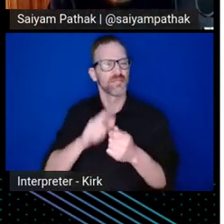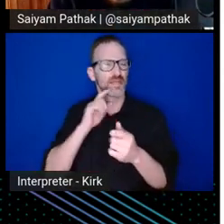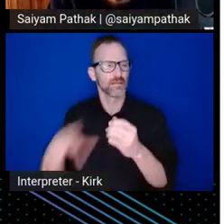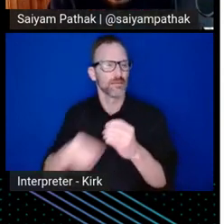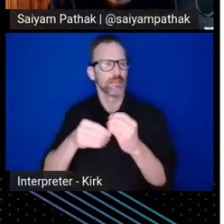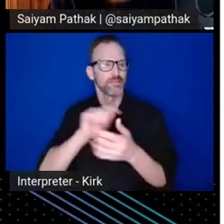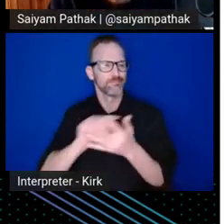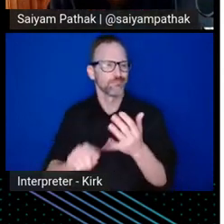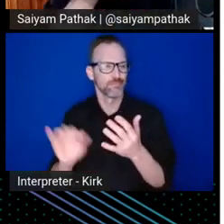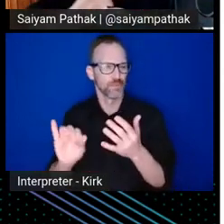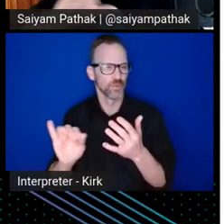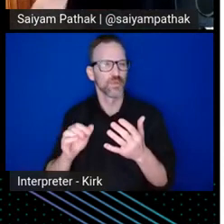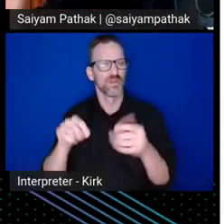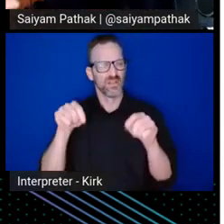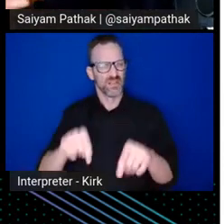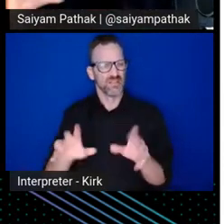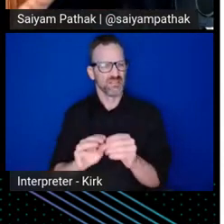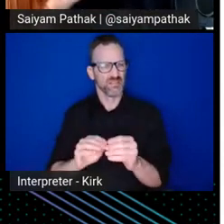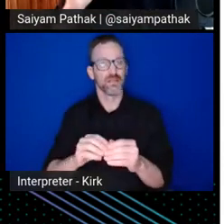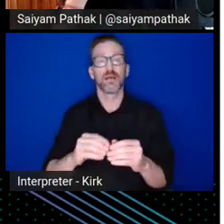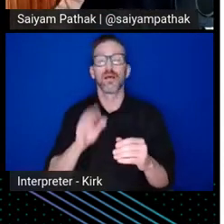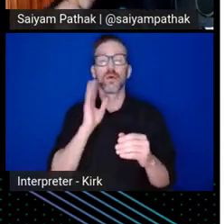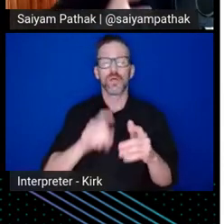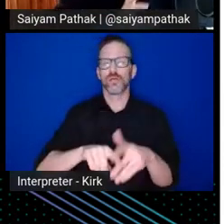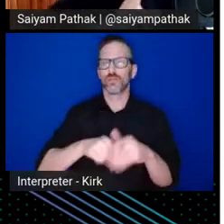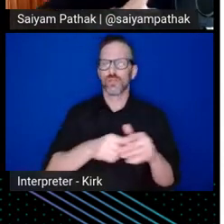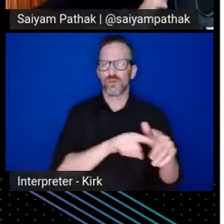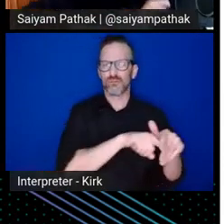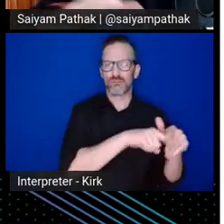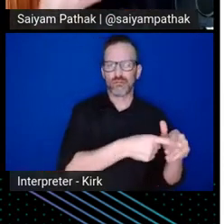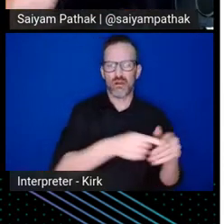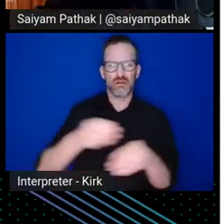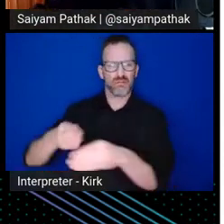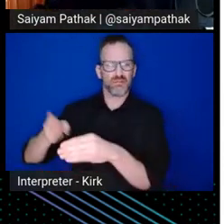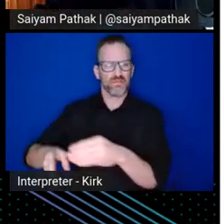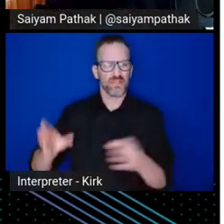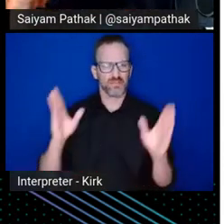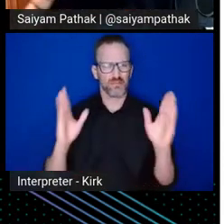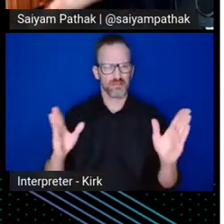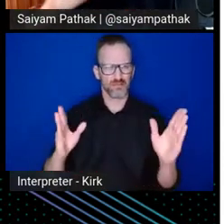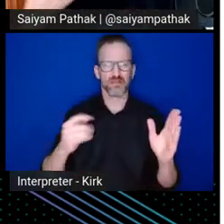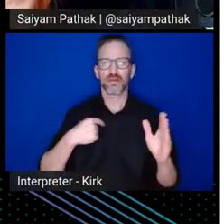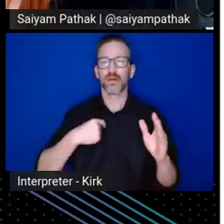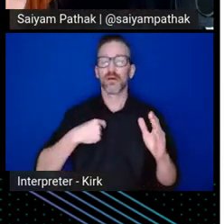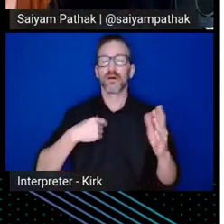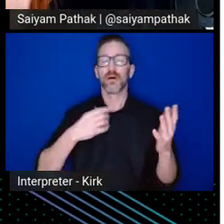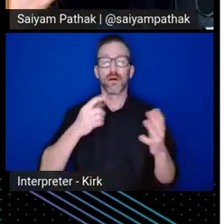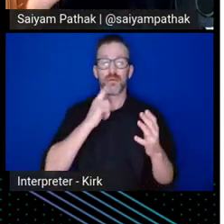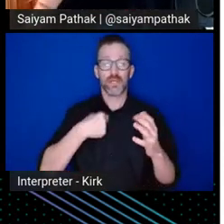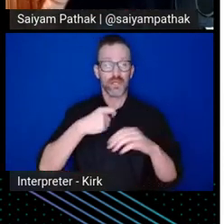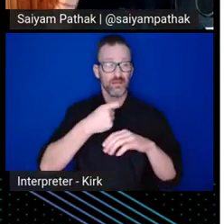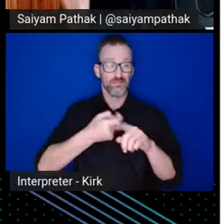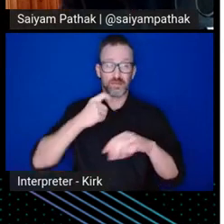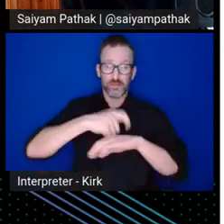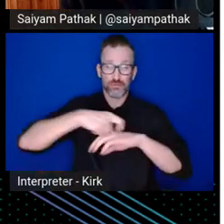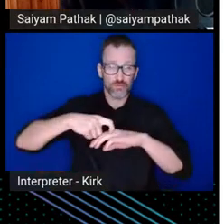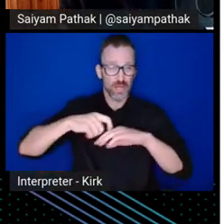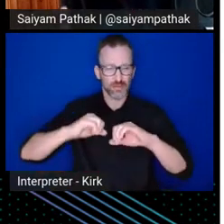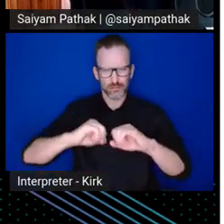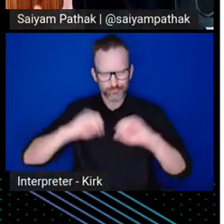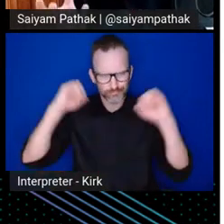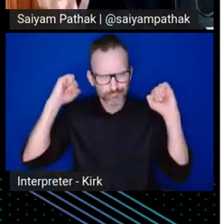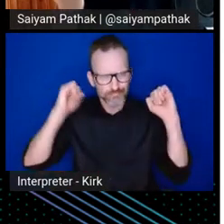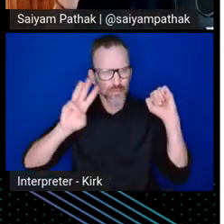particular session is about. And we'll do an end-to-end demo to show you from scratch how Waypoint works, what all things you need to write. And